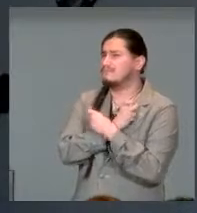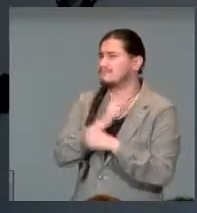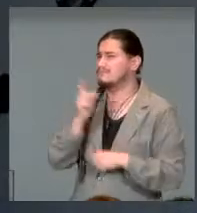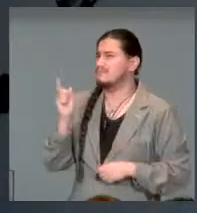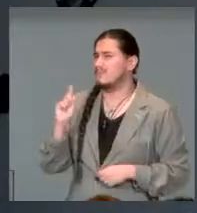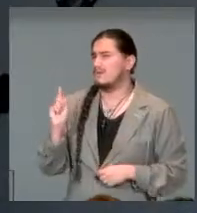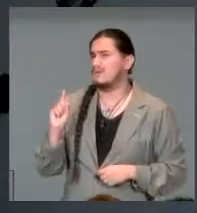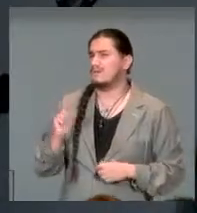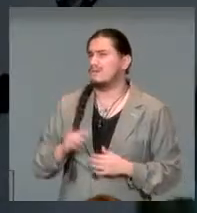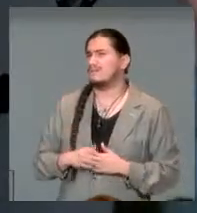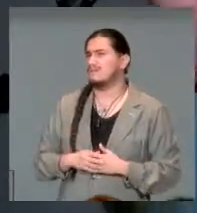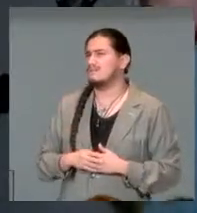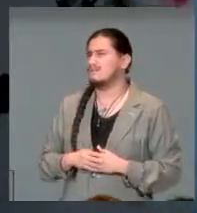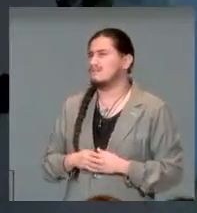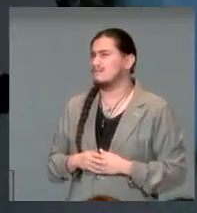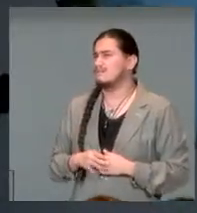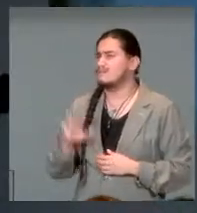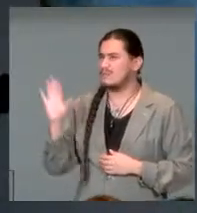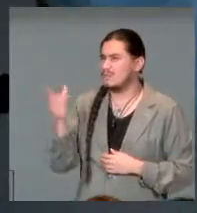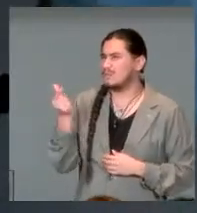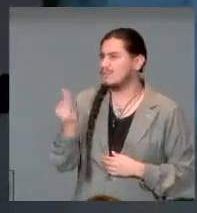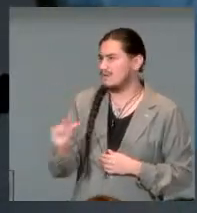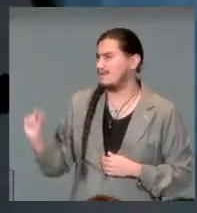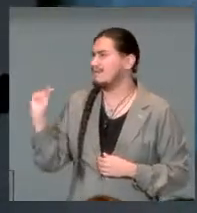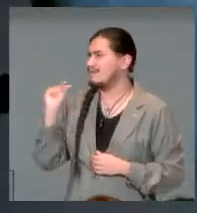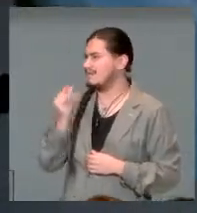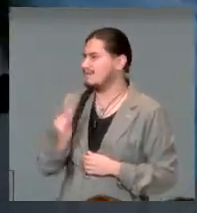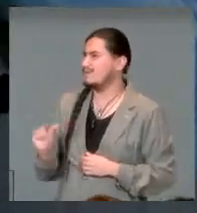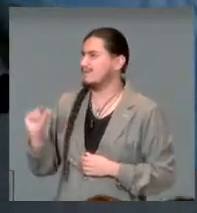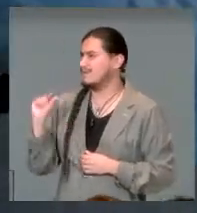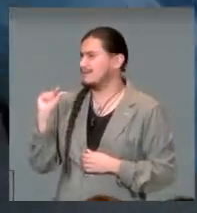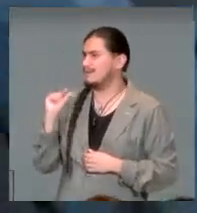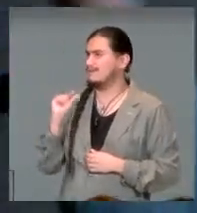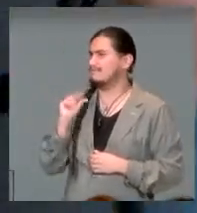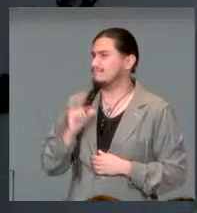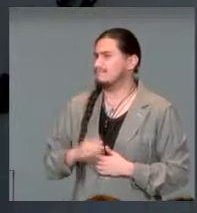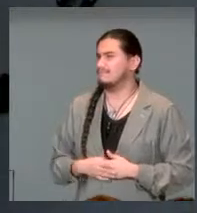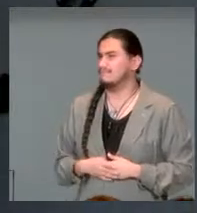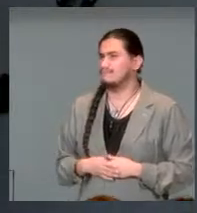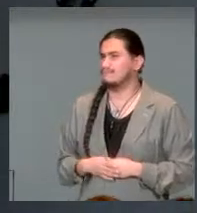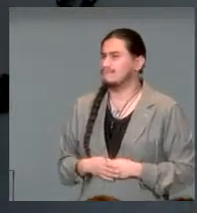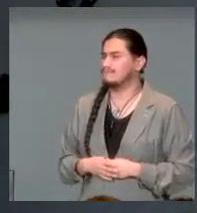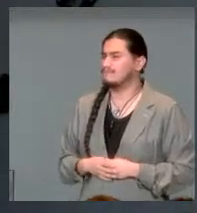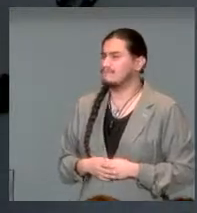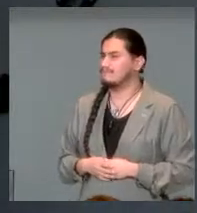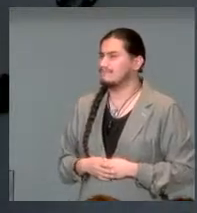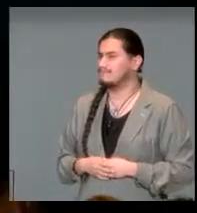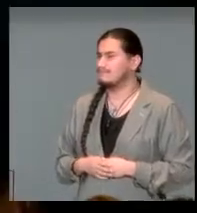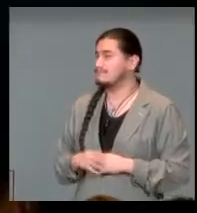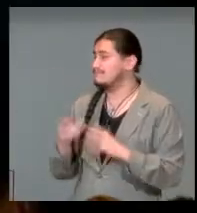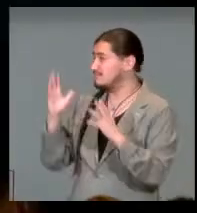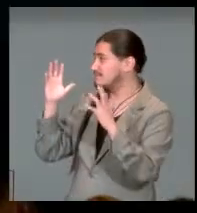Yo sé perder, quiero volver, volver, volver.